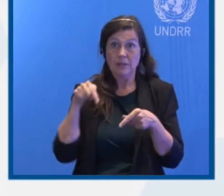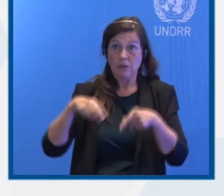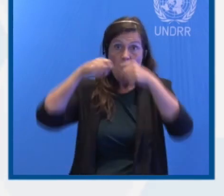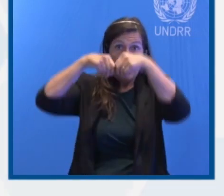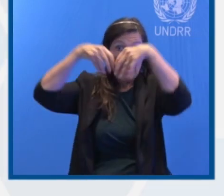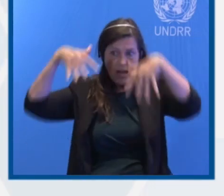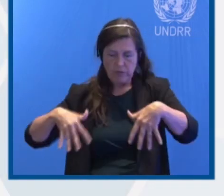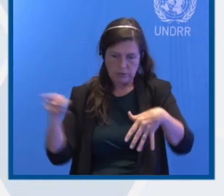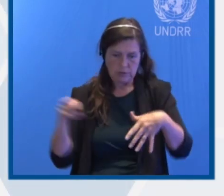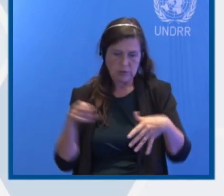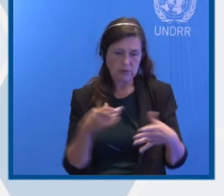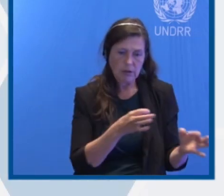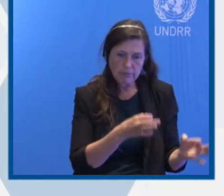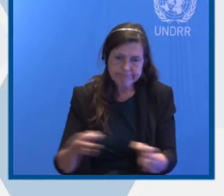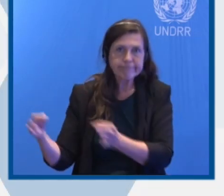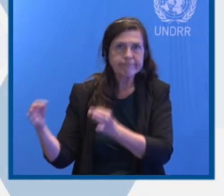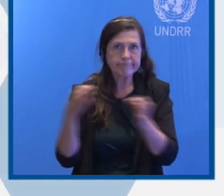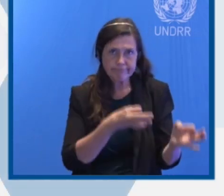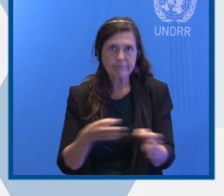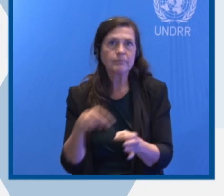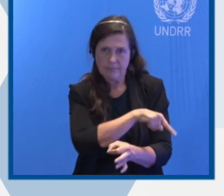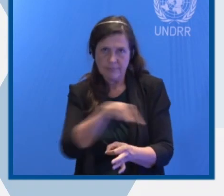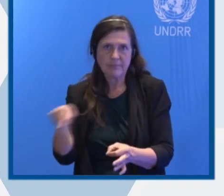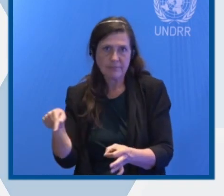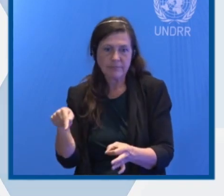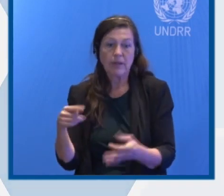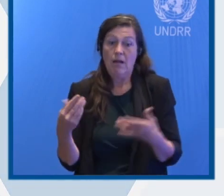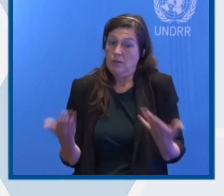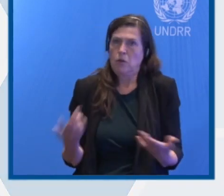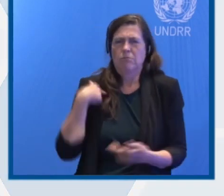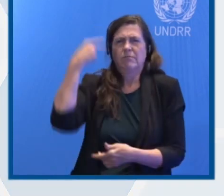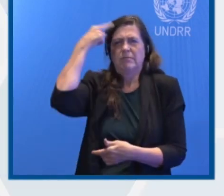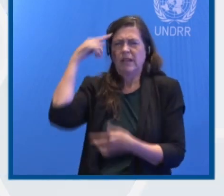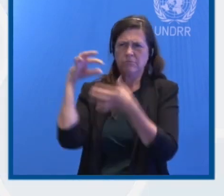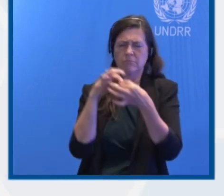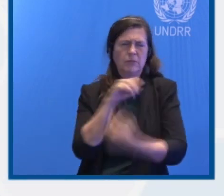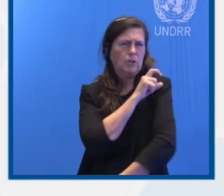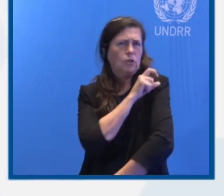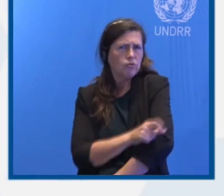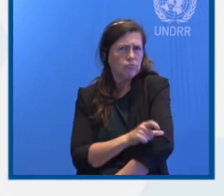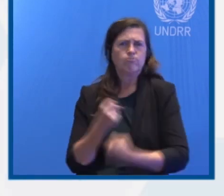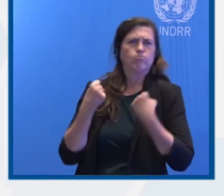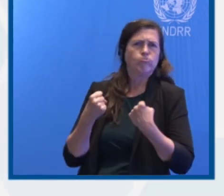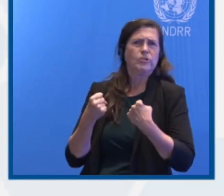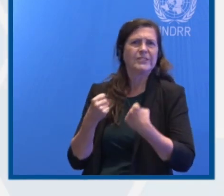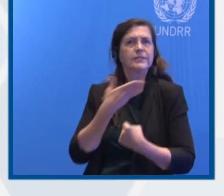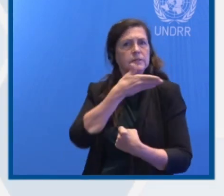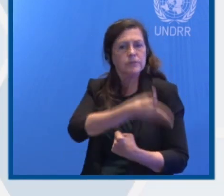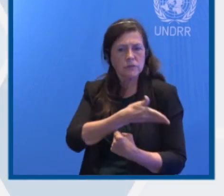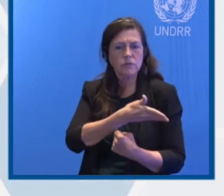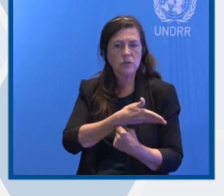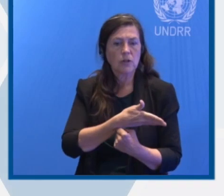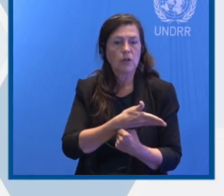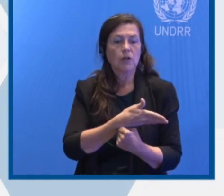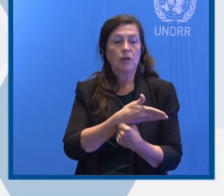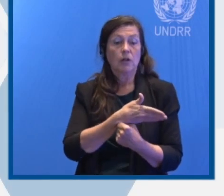the administration should learn from experience. What doesn't